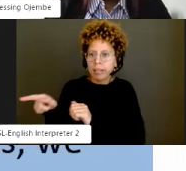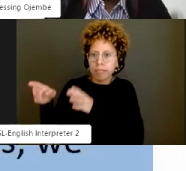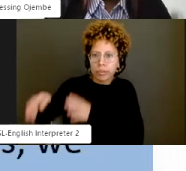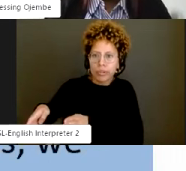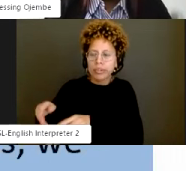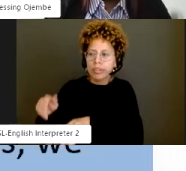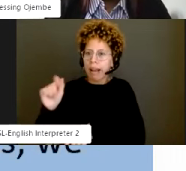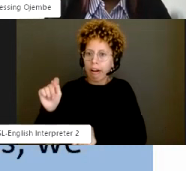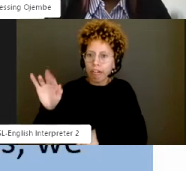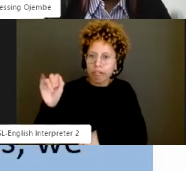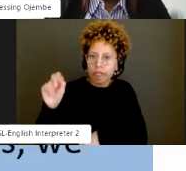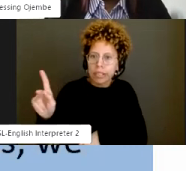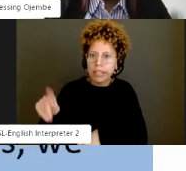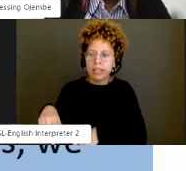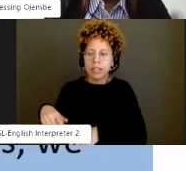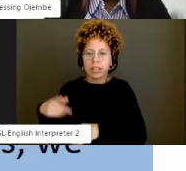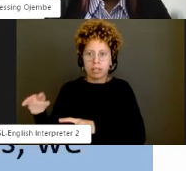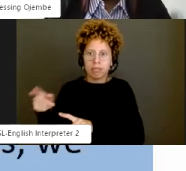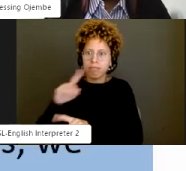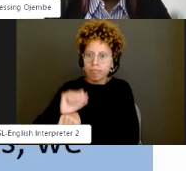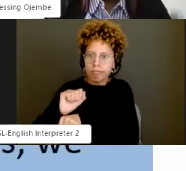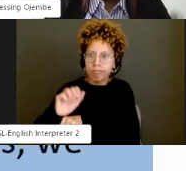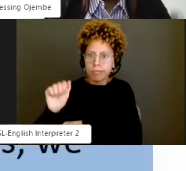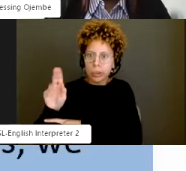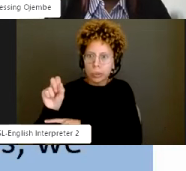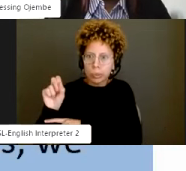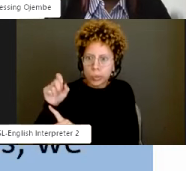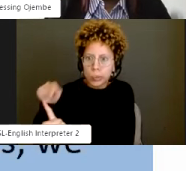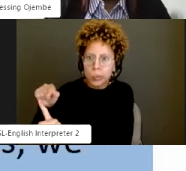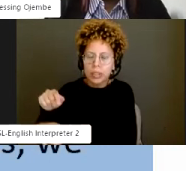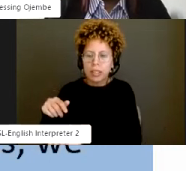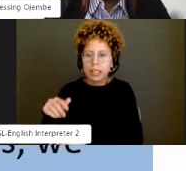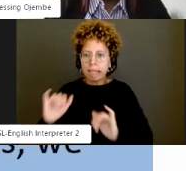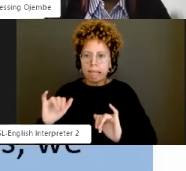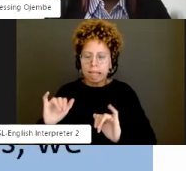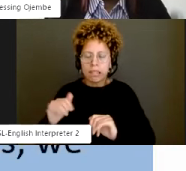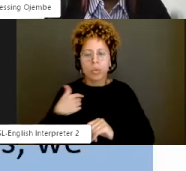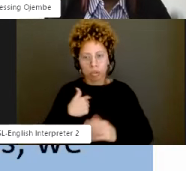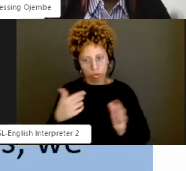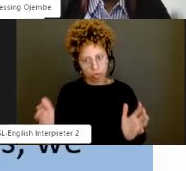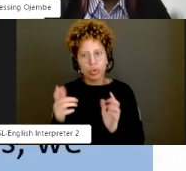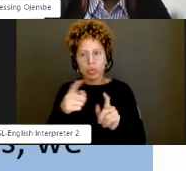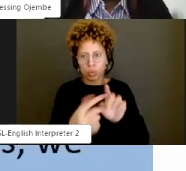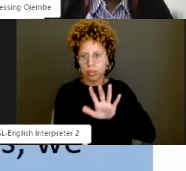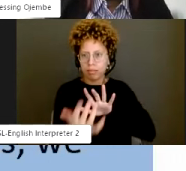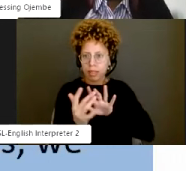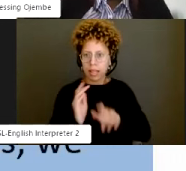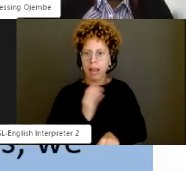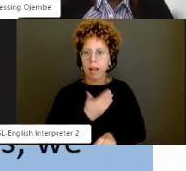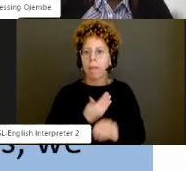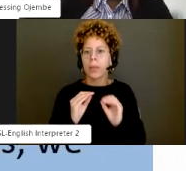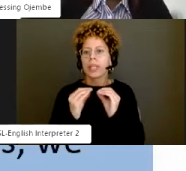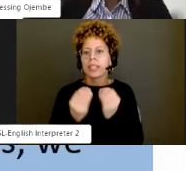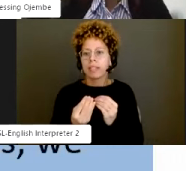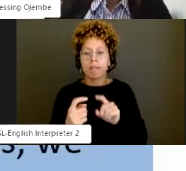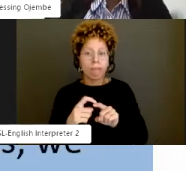experiencing abuse and want some further assistance. We encourage you to reach out to our organization either by phone or by email, and we'd be more